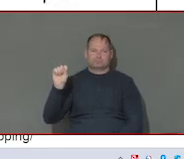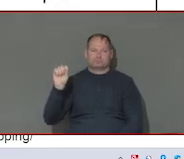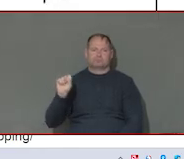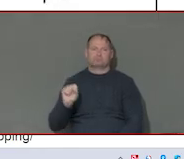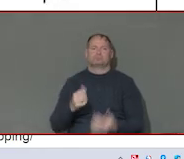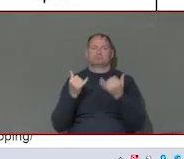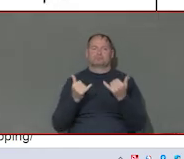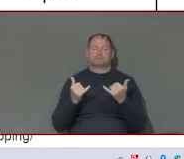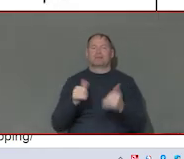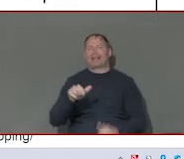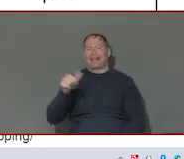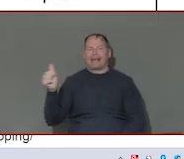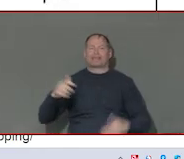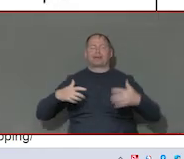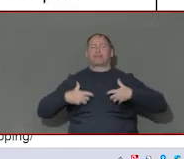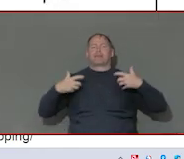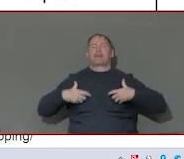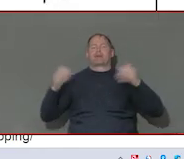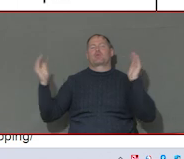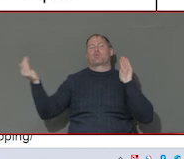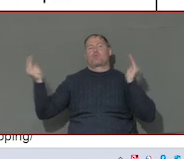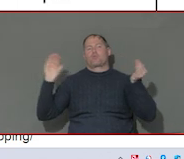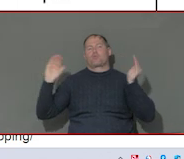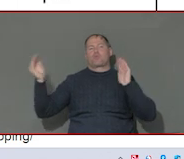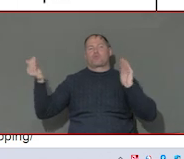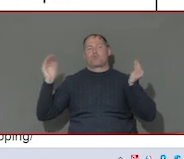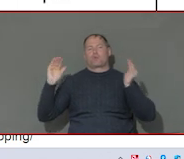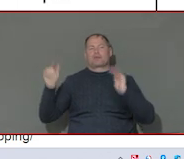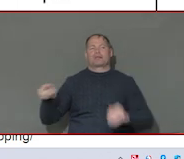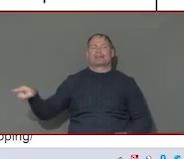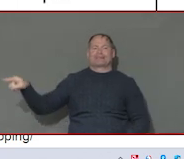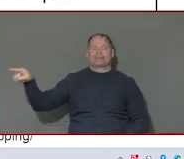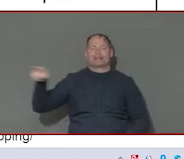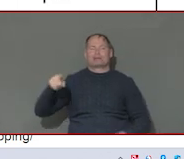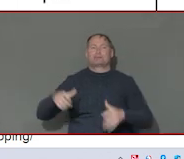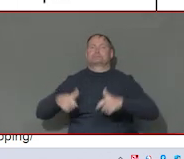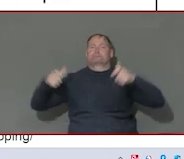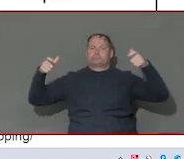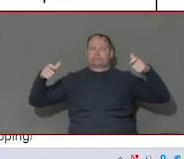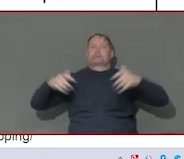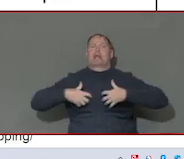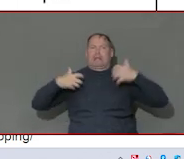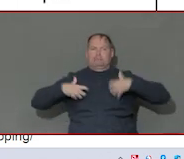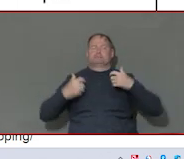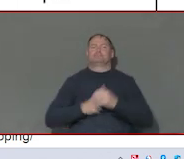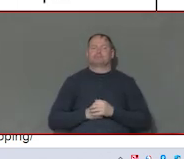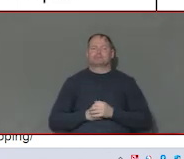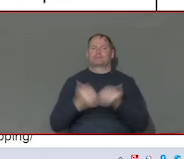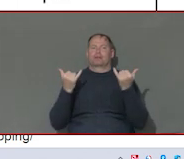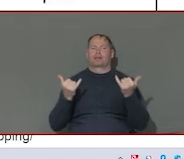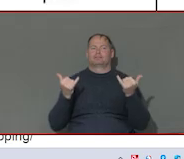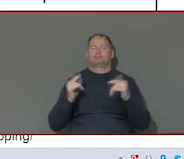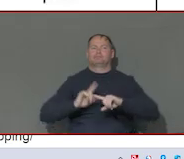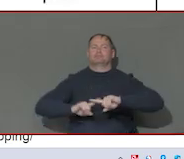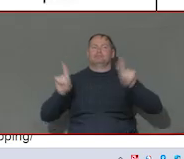to other primates, which are your great apes. Now we look at the